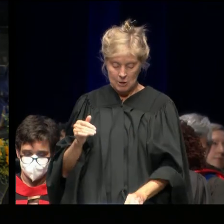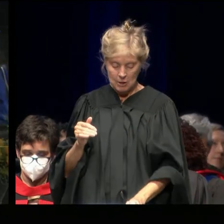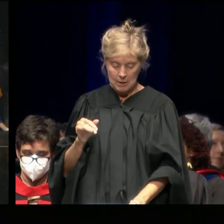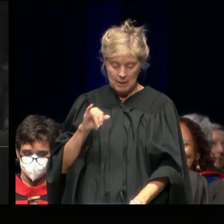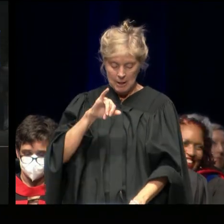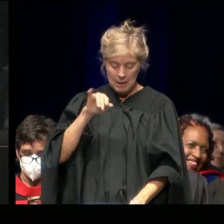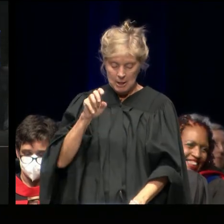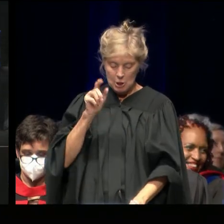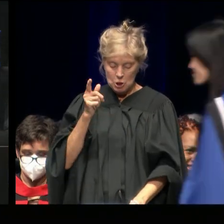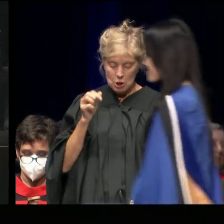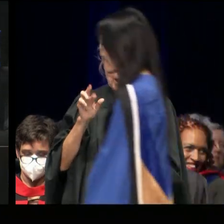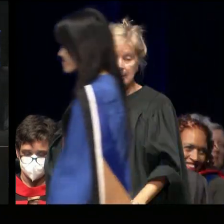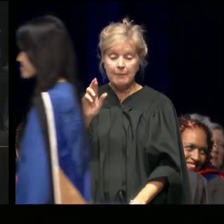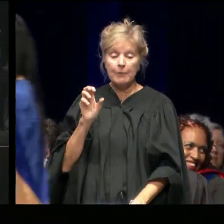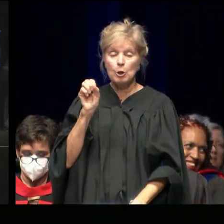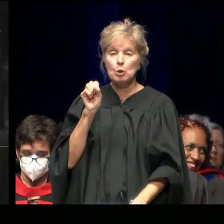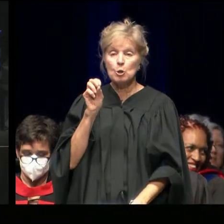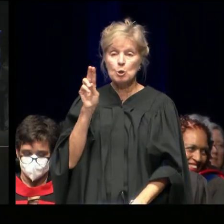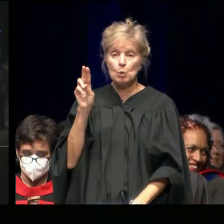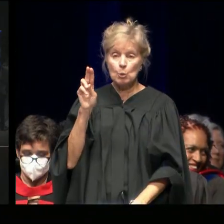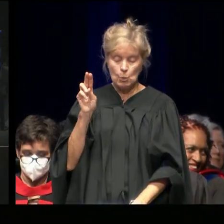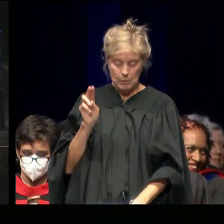Jennifer Sue.